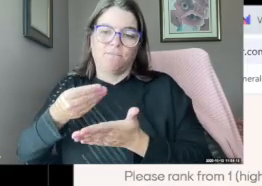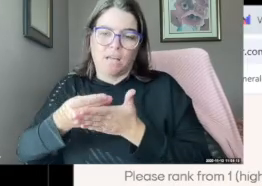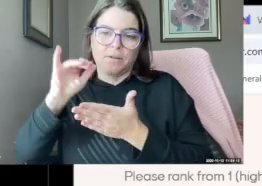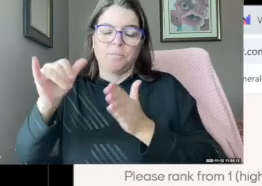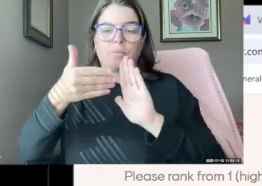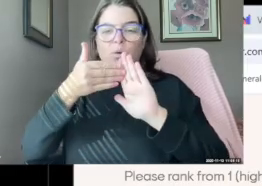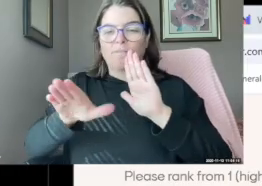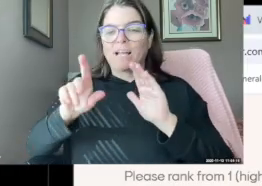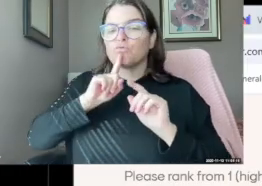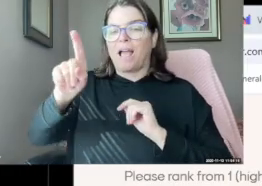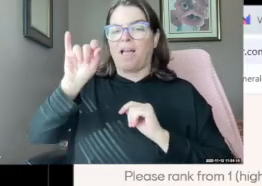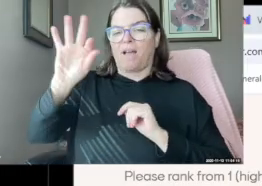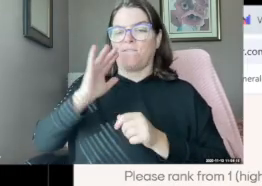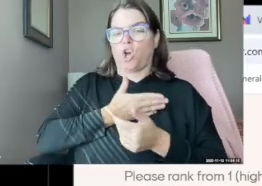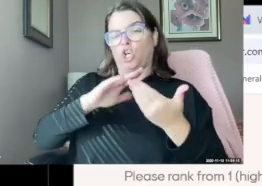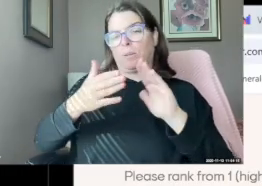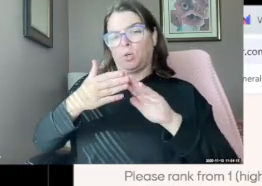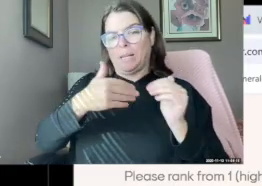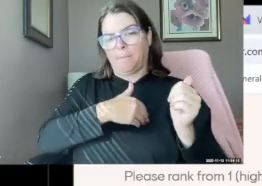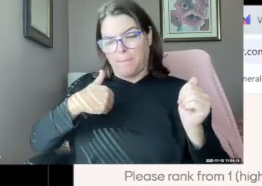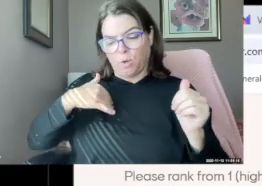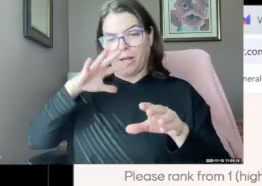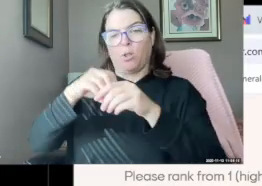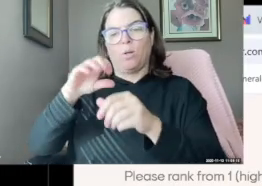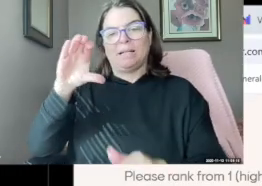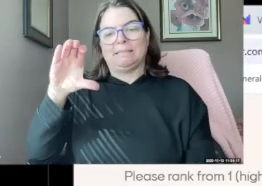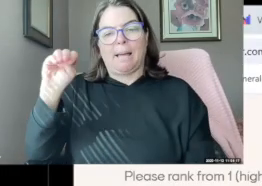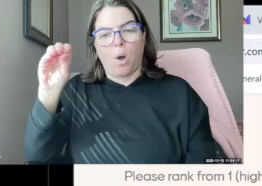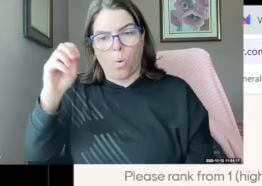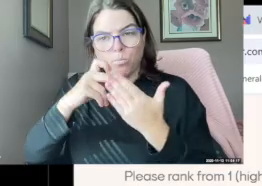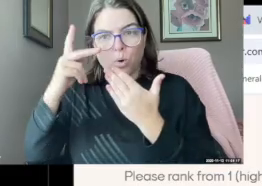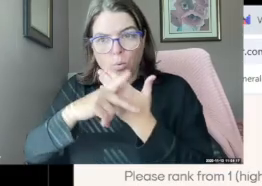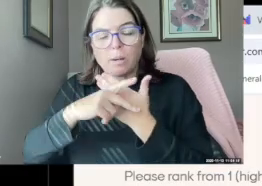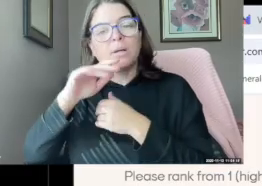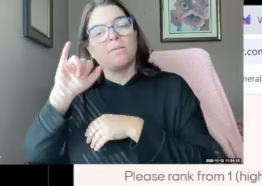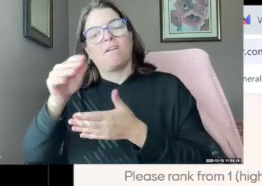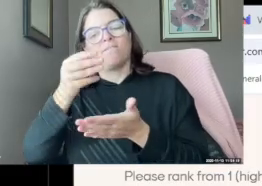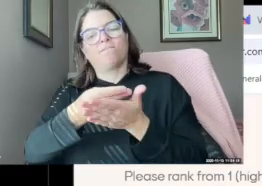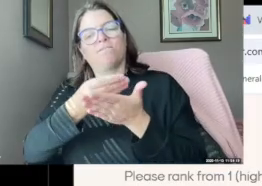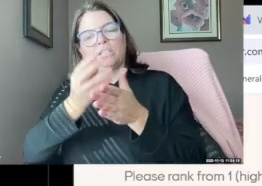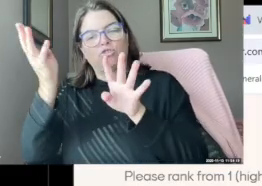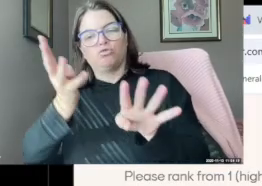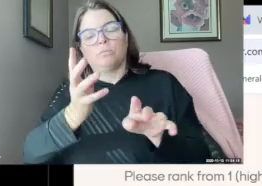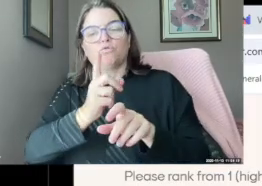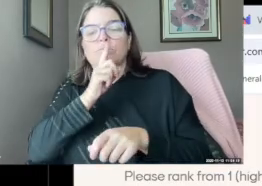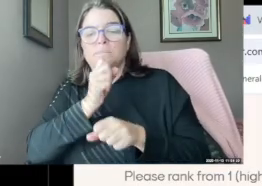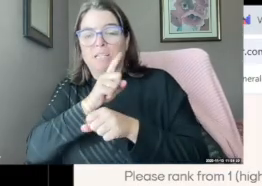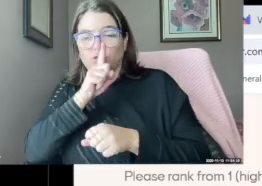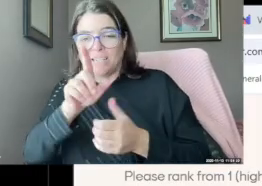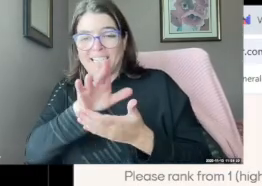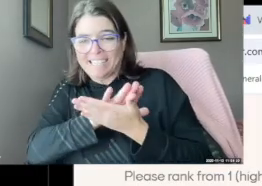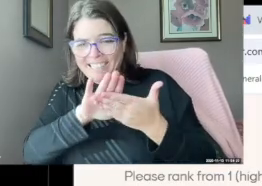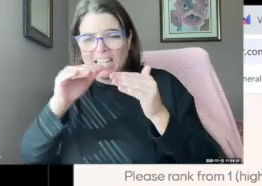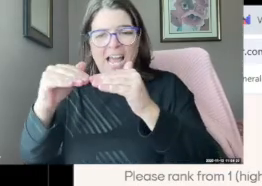priorities. So once again, this work is really only possible through consistent and flexible funding that reflects the realities of our